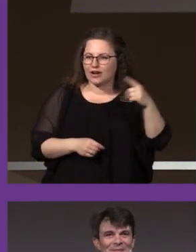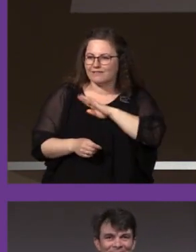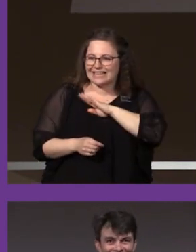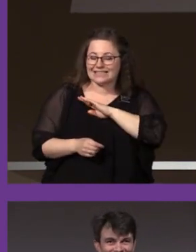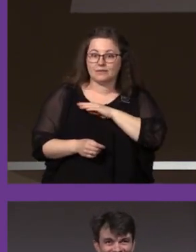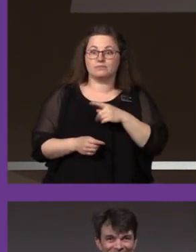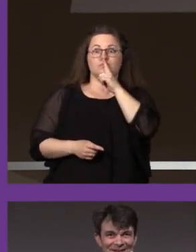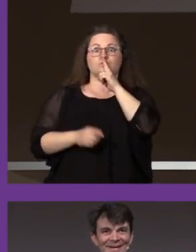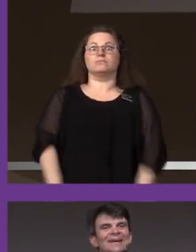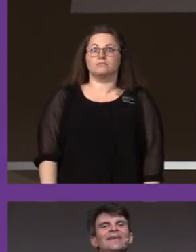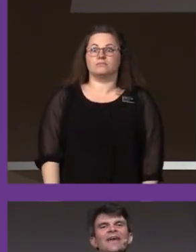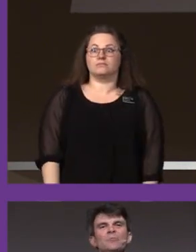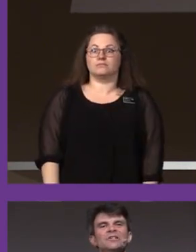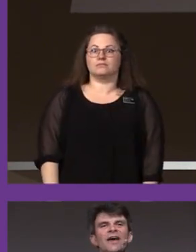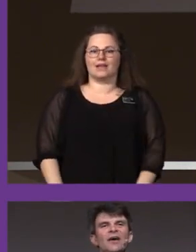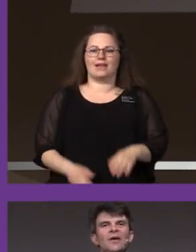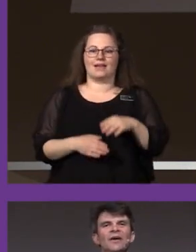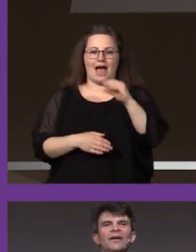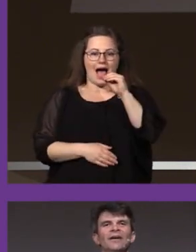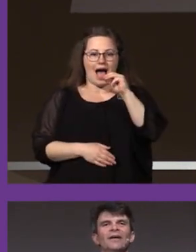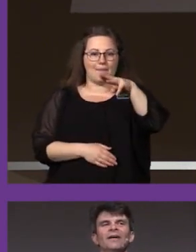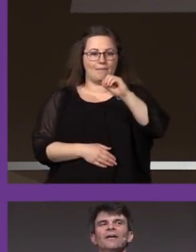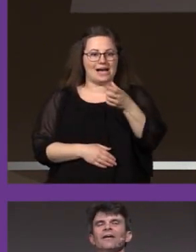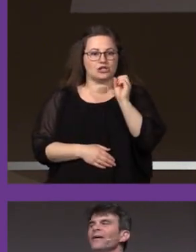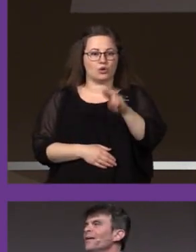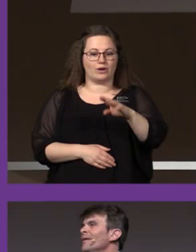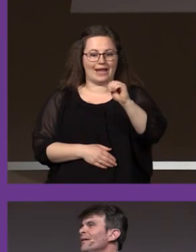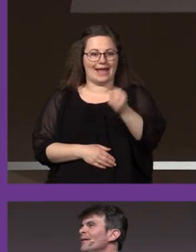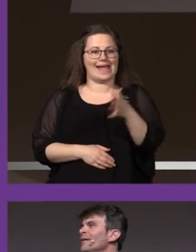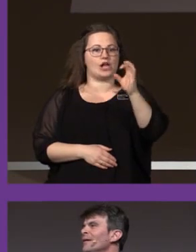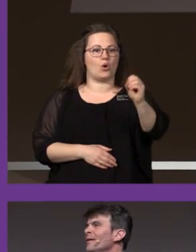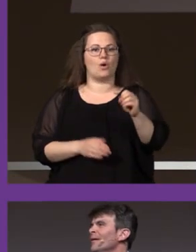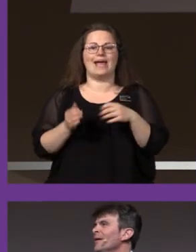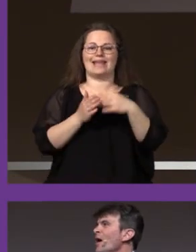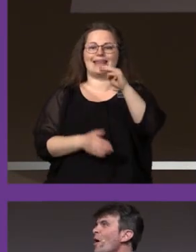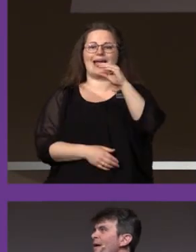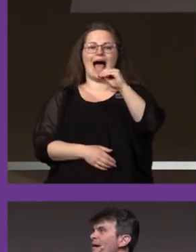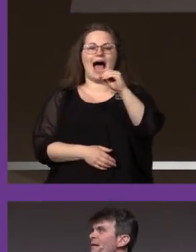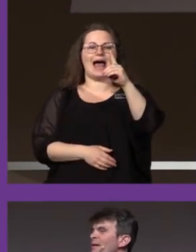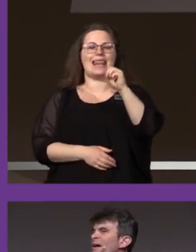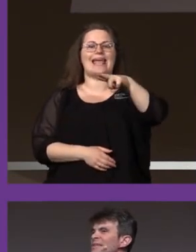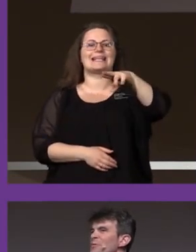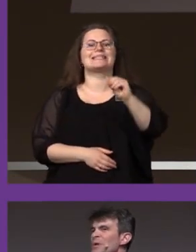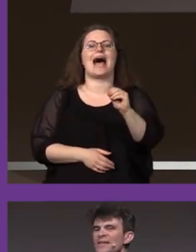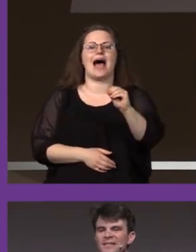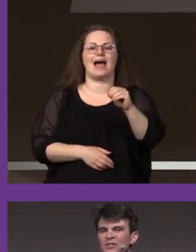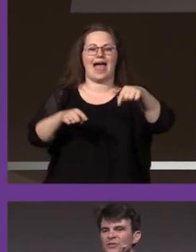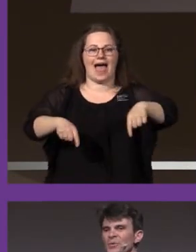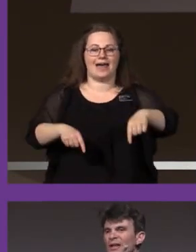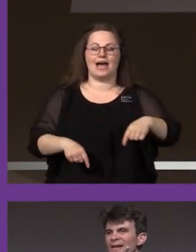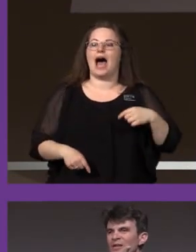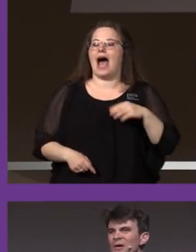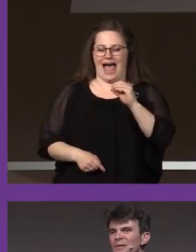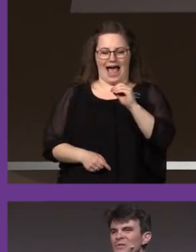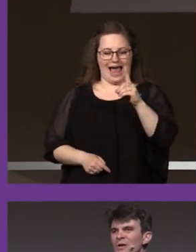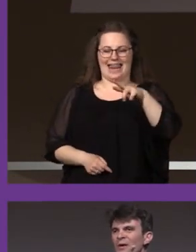Do people know what I'm talking about? The Amazon Echo? We call it Amazon Alexa. Oh, yeah. I would hesitate to use the